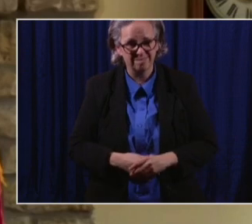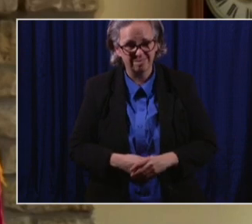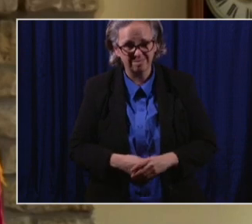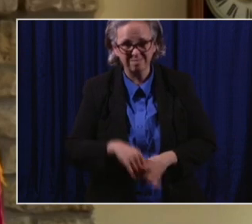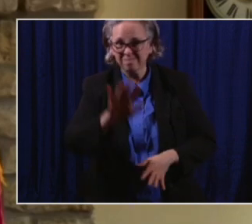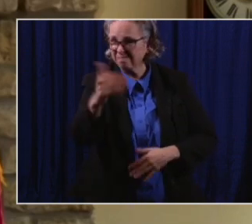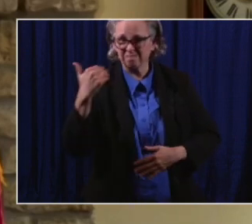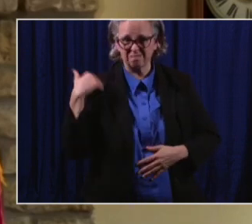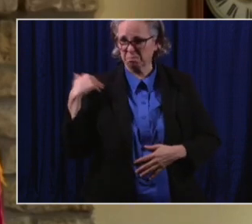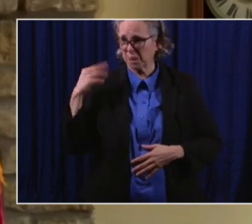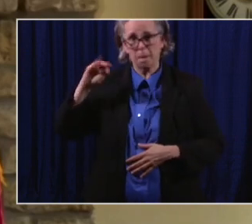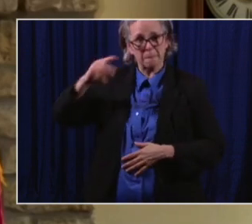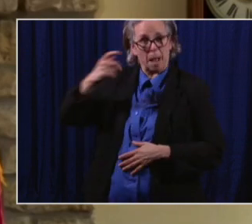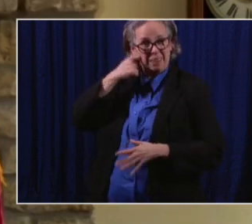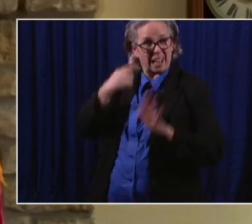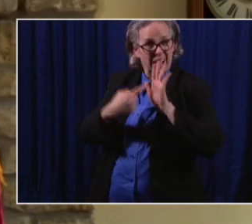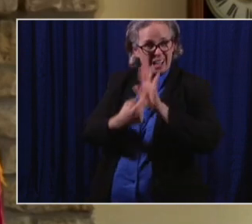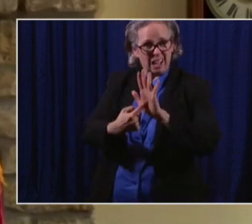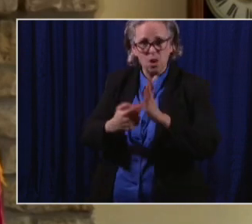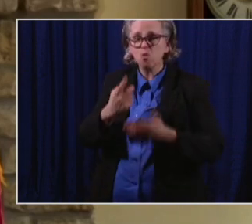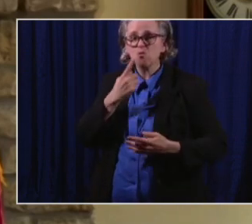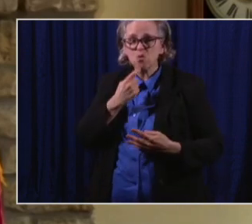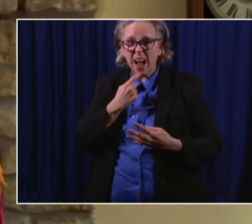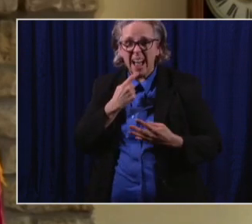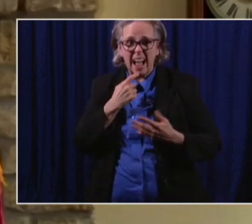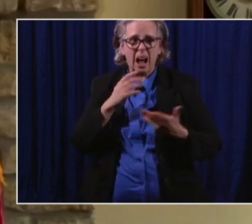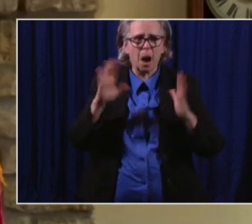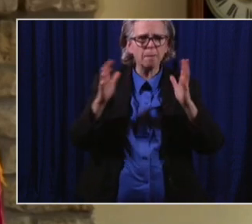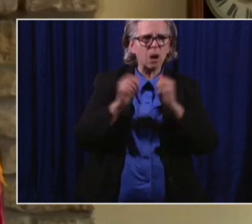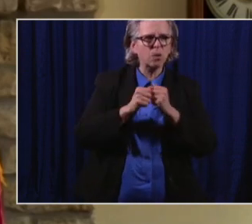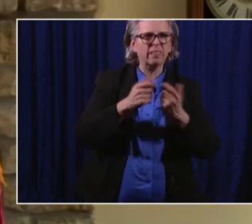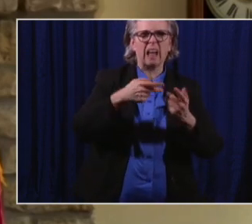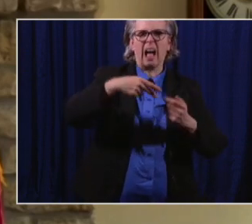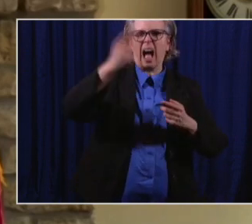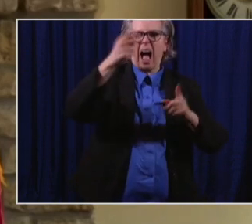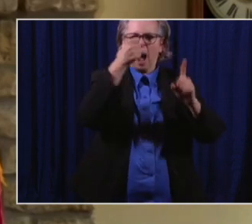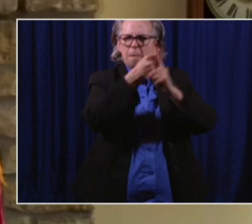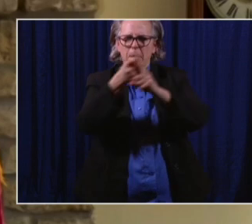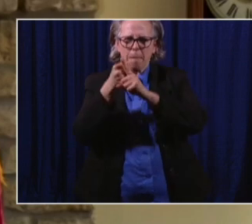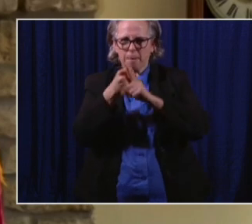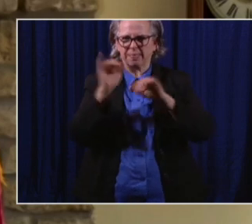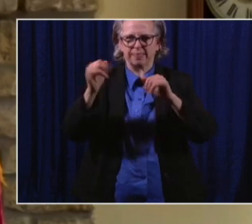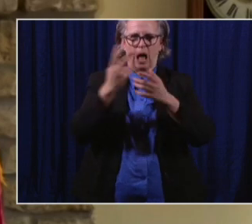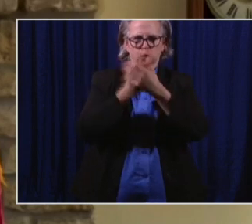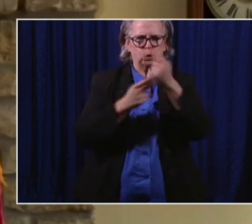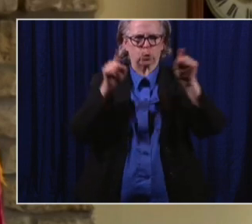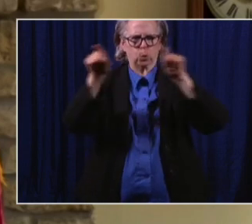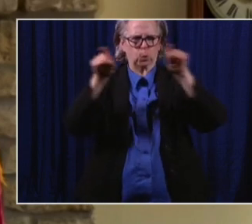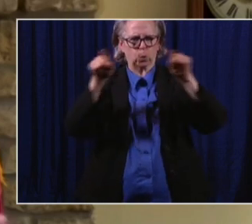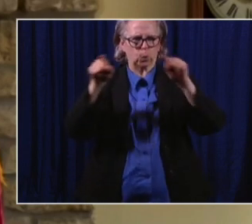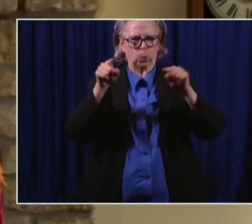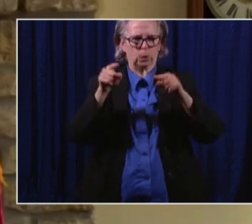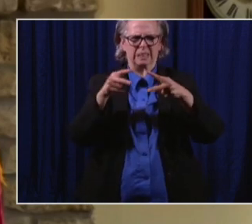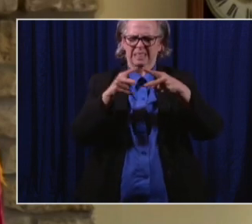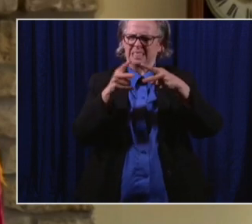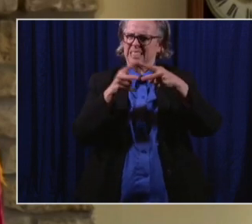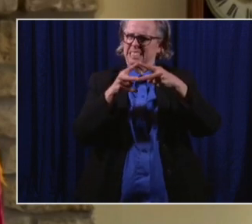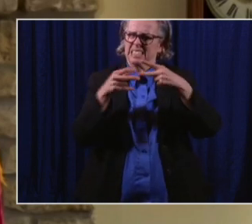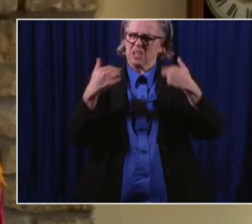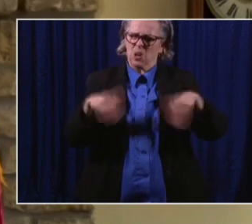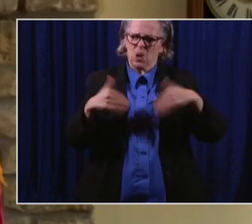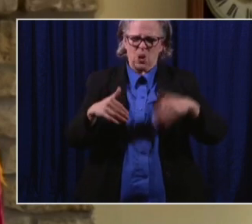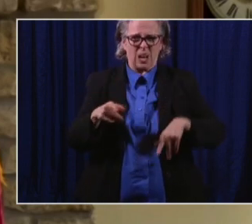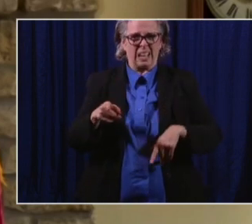counties and we put the counties with the different colors, those are just trying to alert people, hey, this is what's going